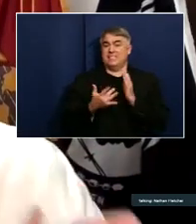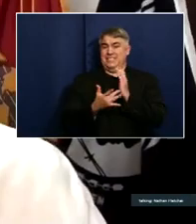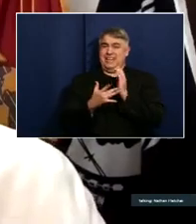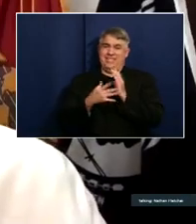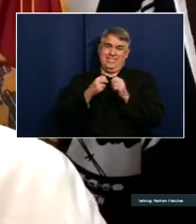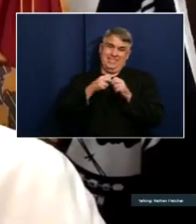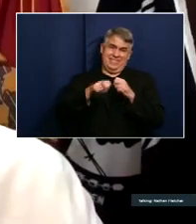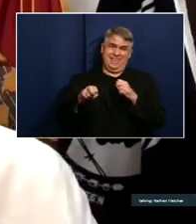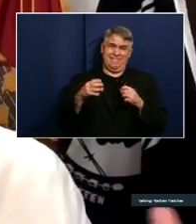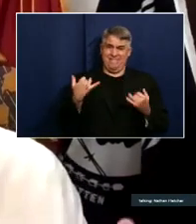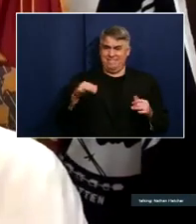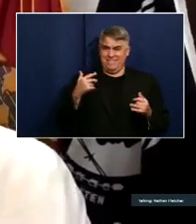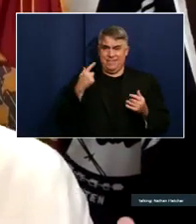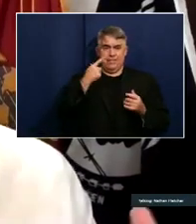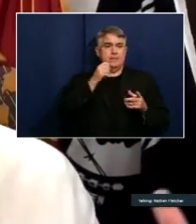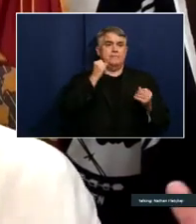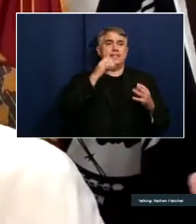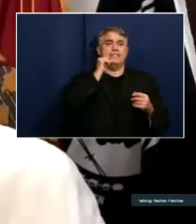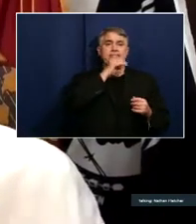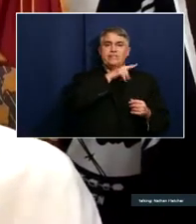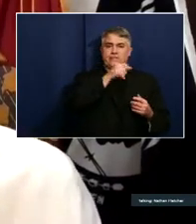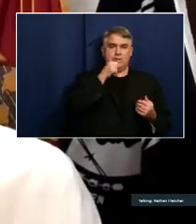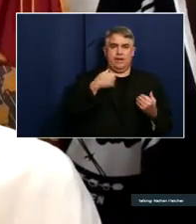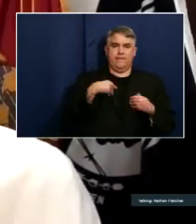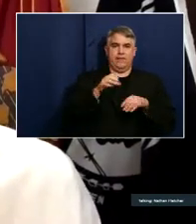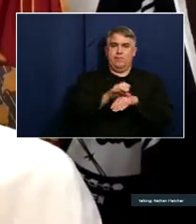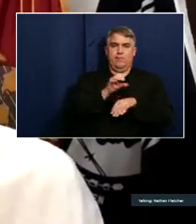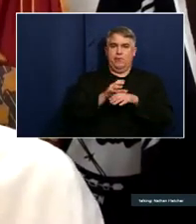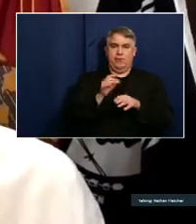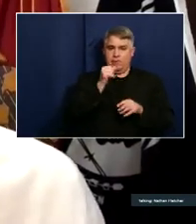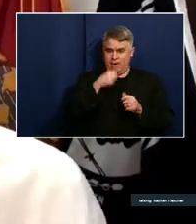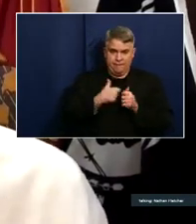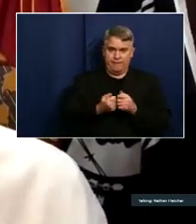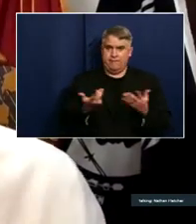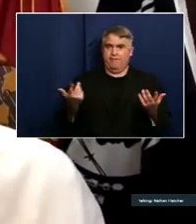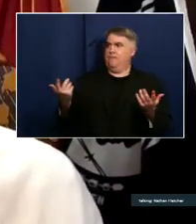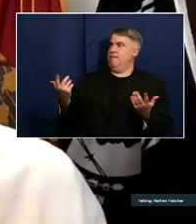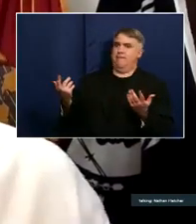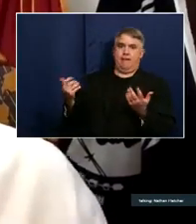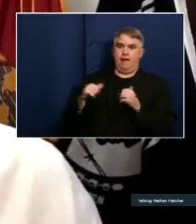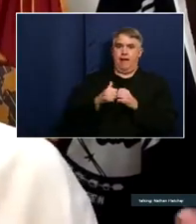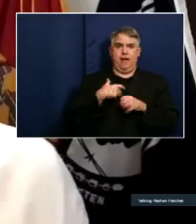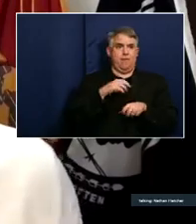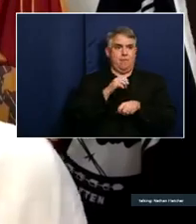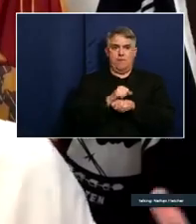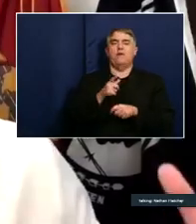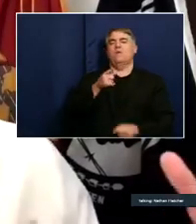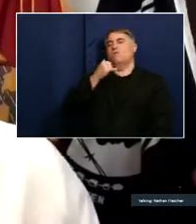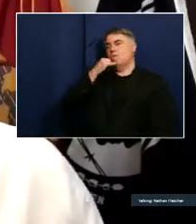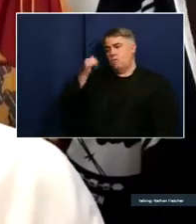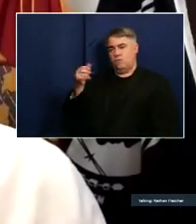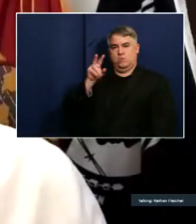is why we stood up phone lines. We have transportation programs for people who don't have a car or vehicle.